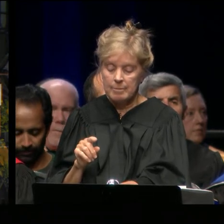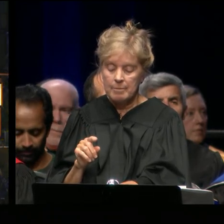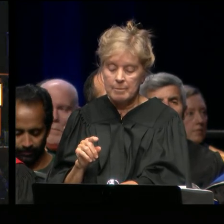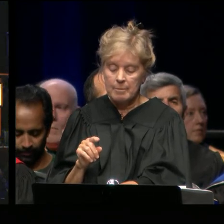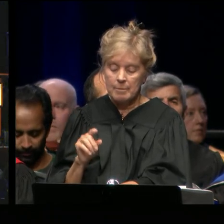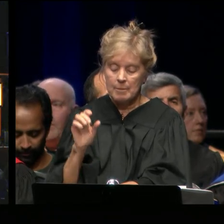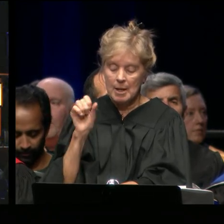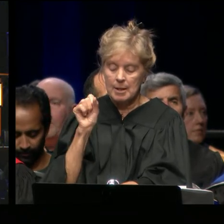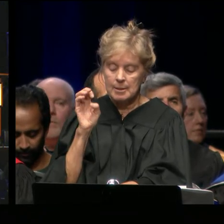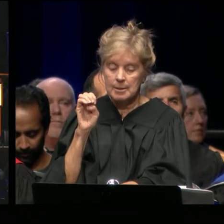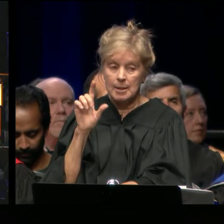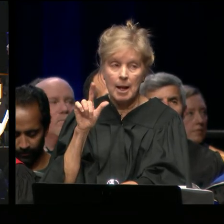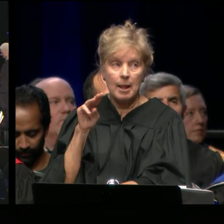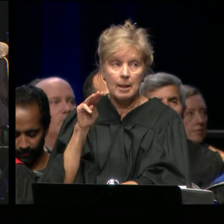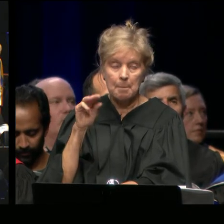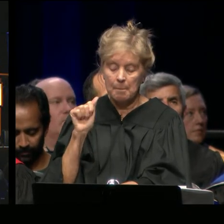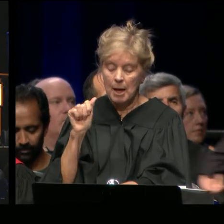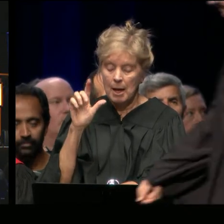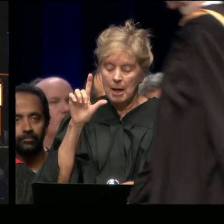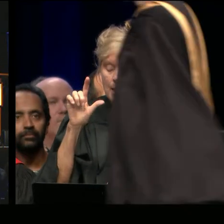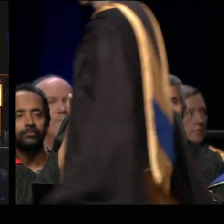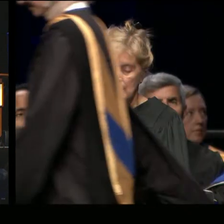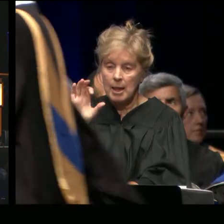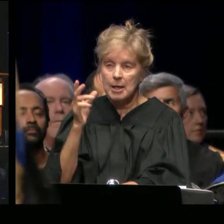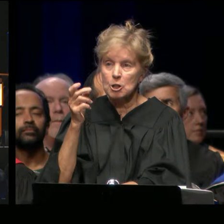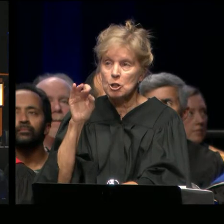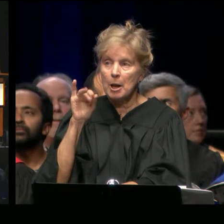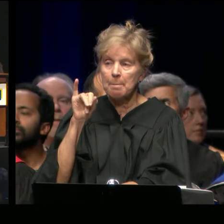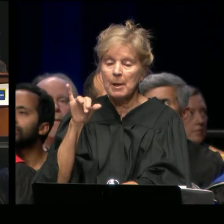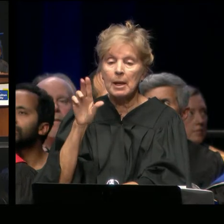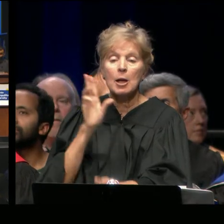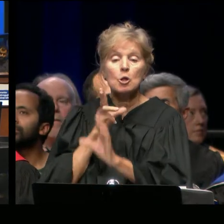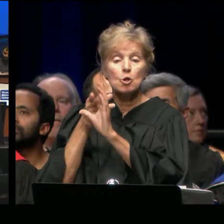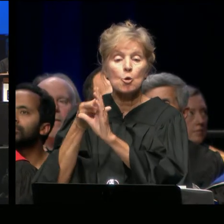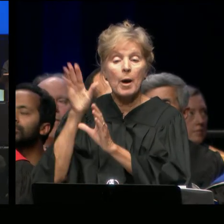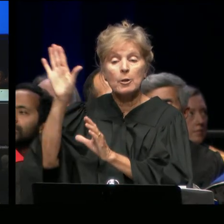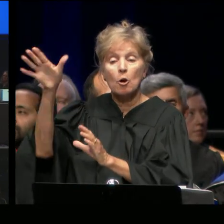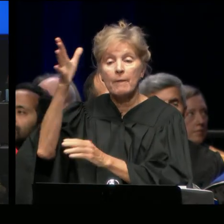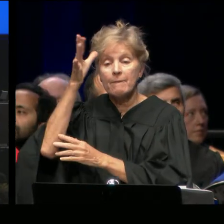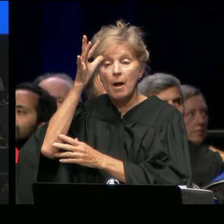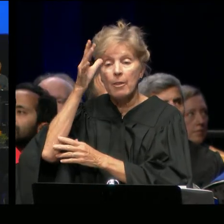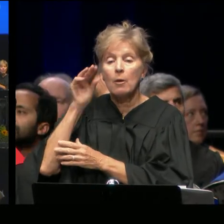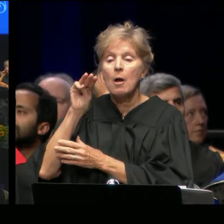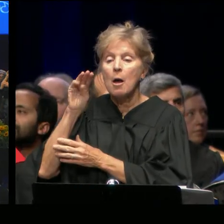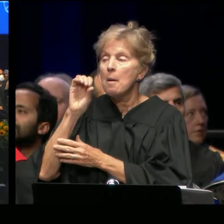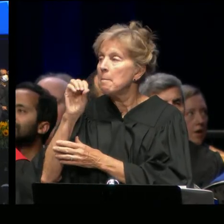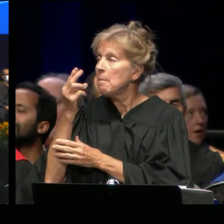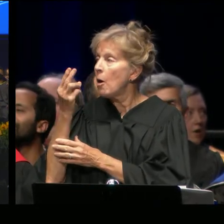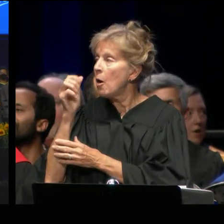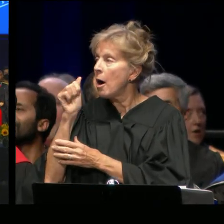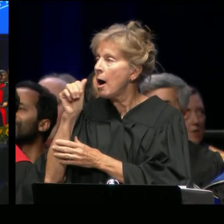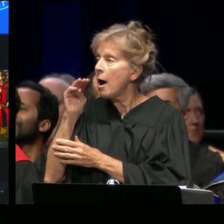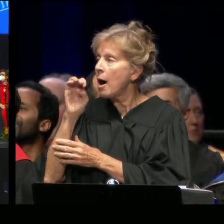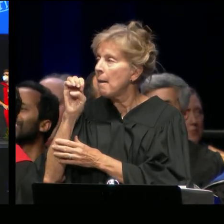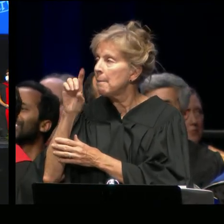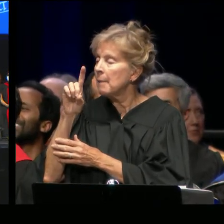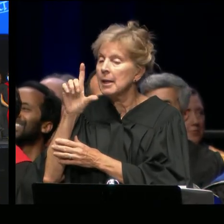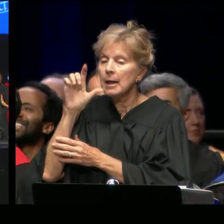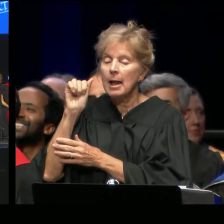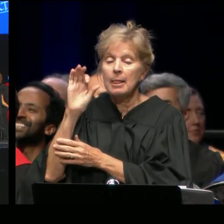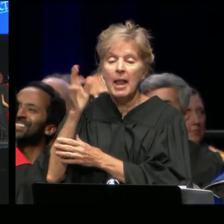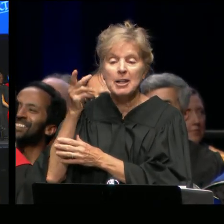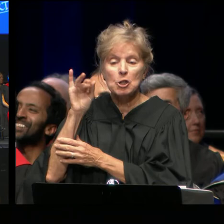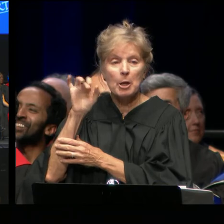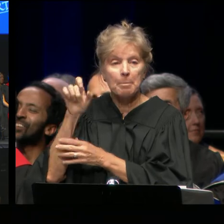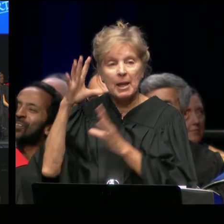Salma Lashmi, who is being congratulated on stage by her father, Muhammad Lashmi, President and Vice